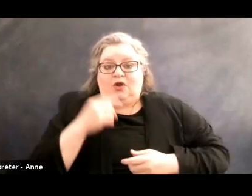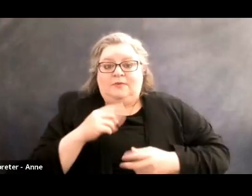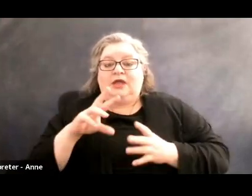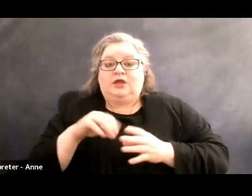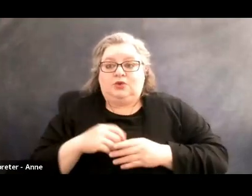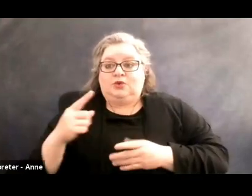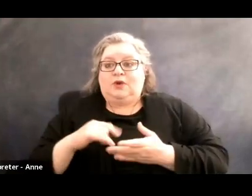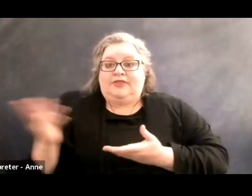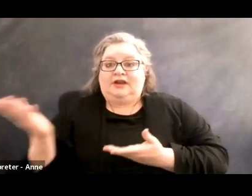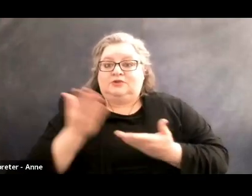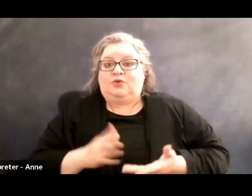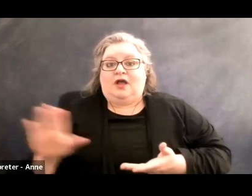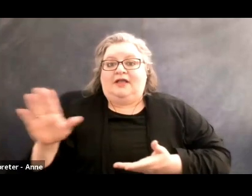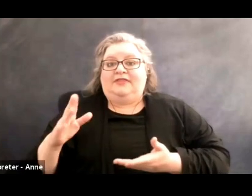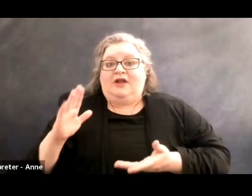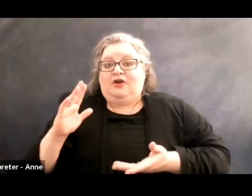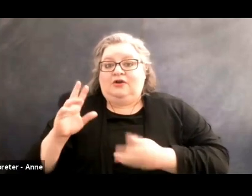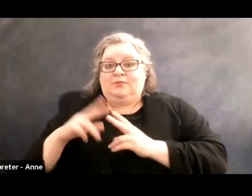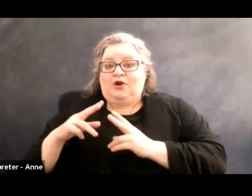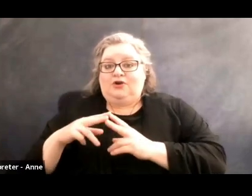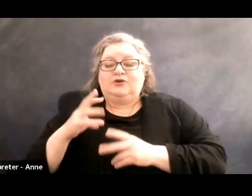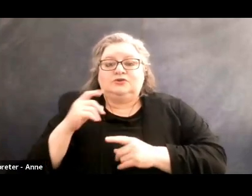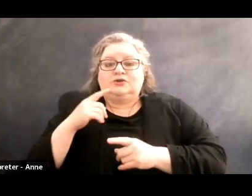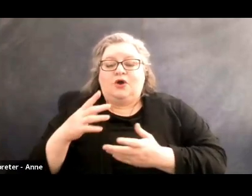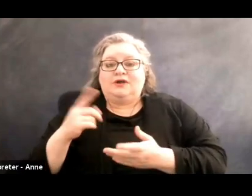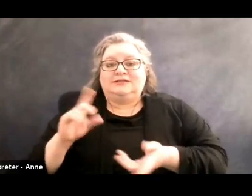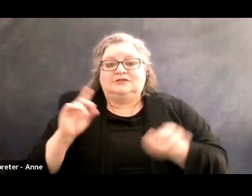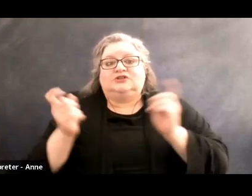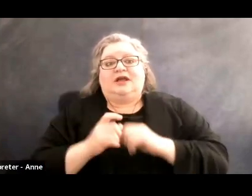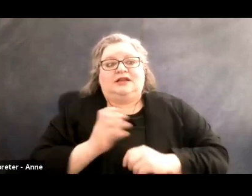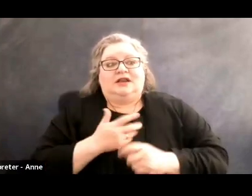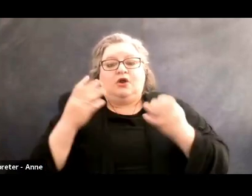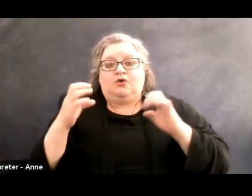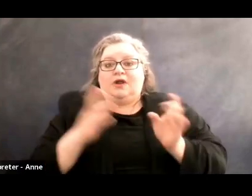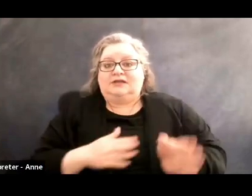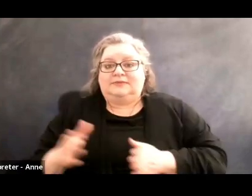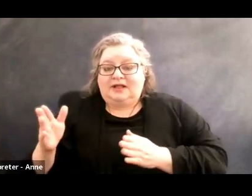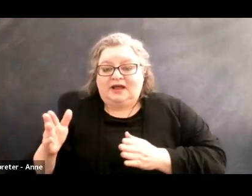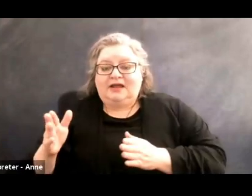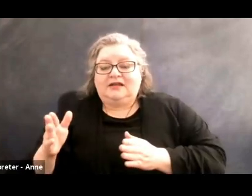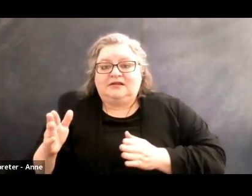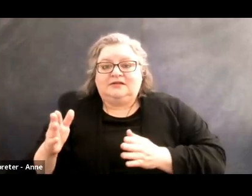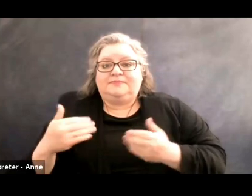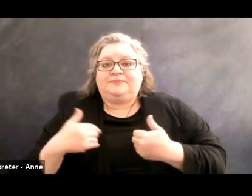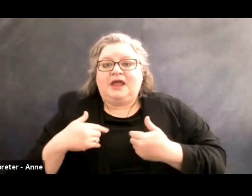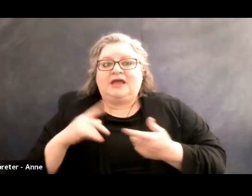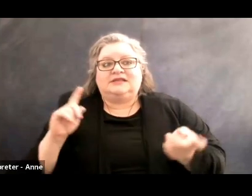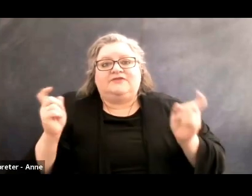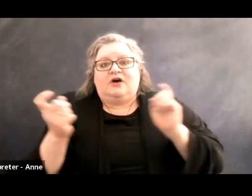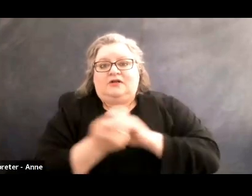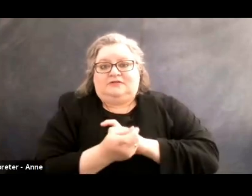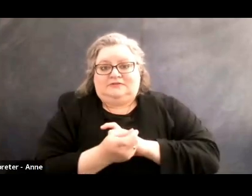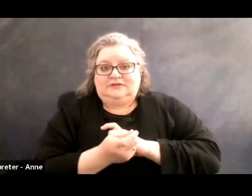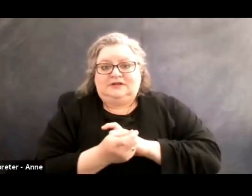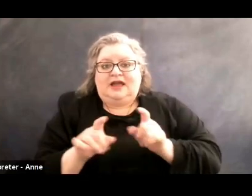partner. And so it's changed, and our crisis plan has evolved as